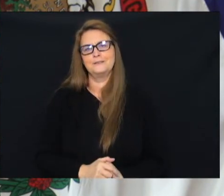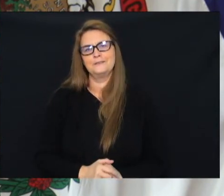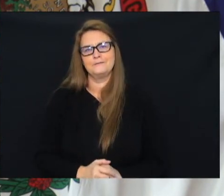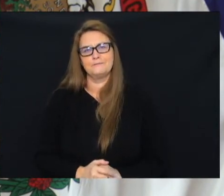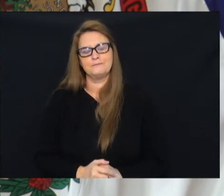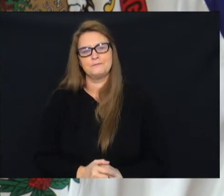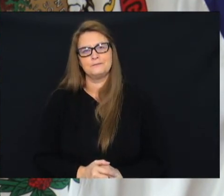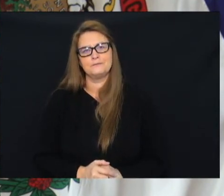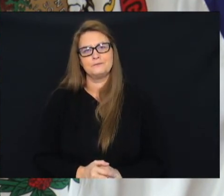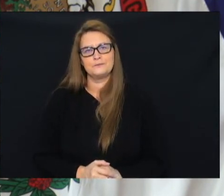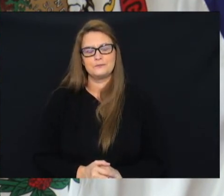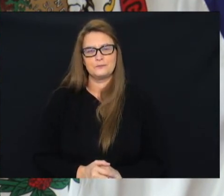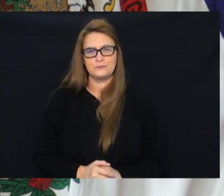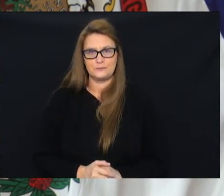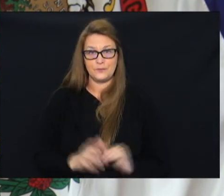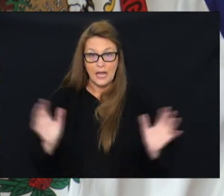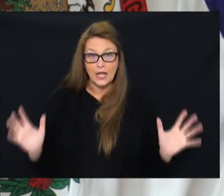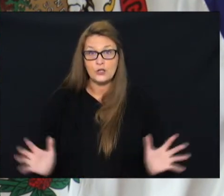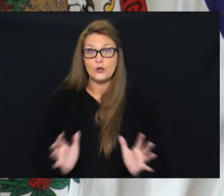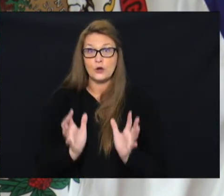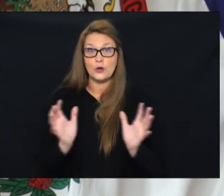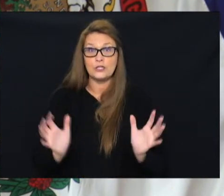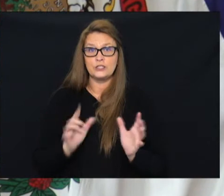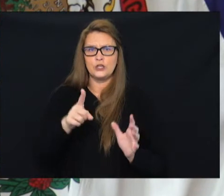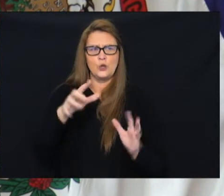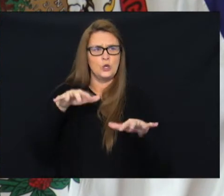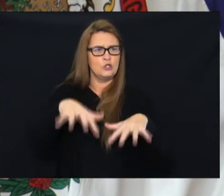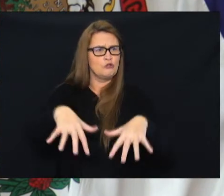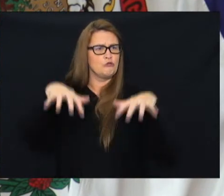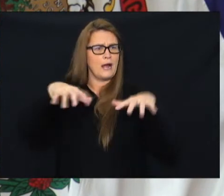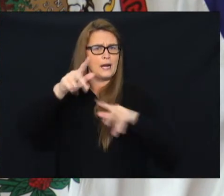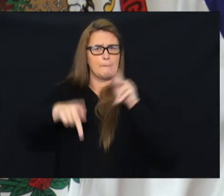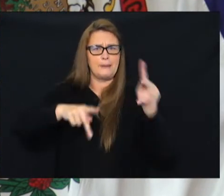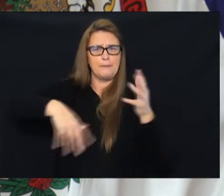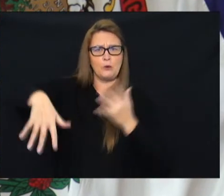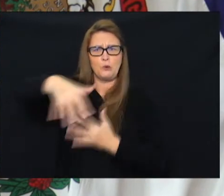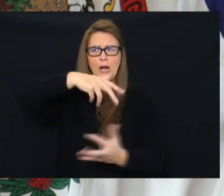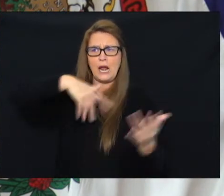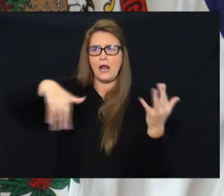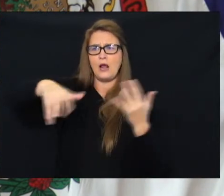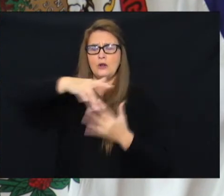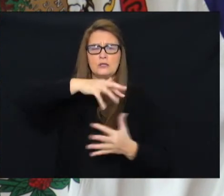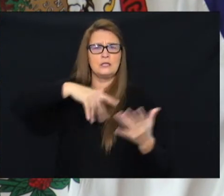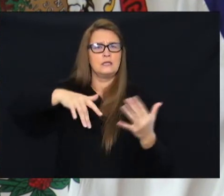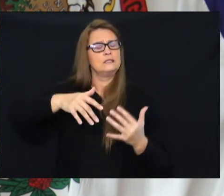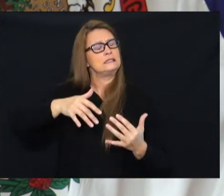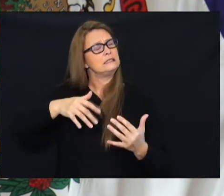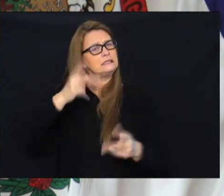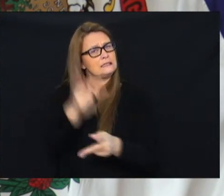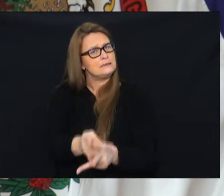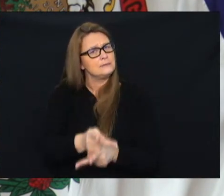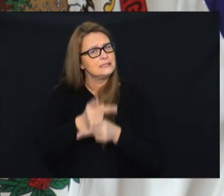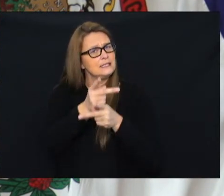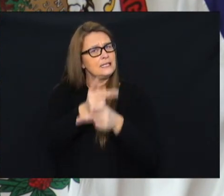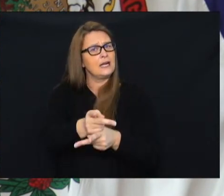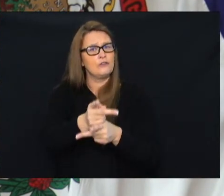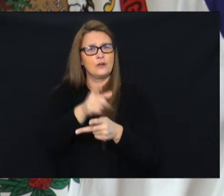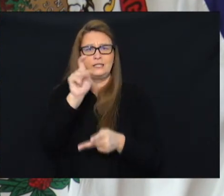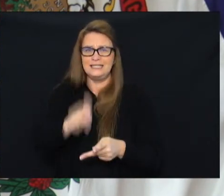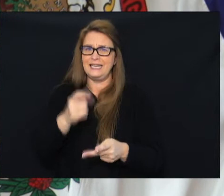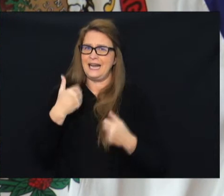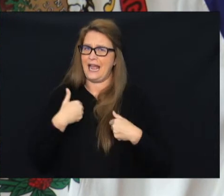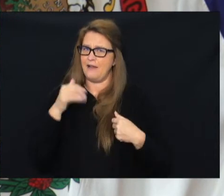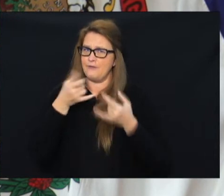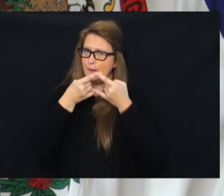I encourage you, if you're in a crowd of people you don't know indoors, to think really, really hard about wearing that face